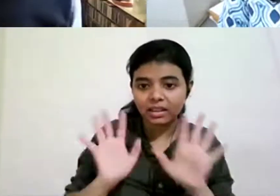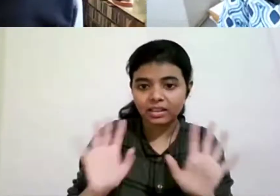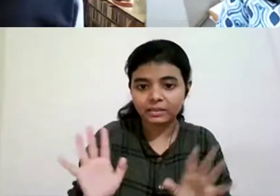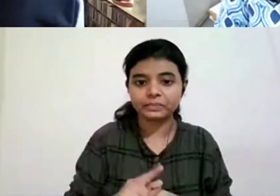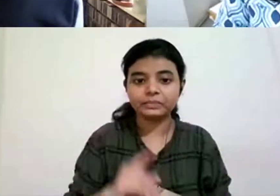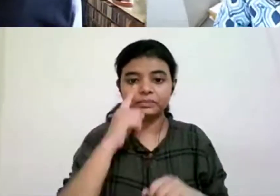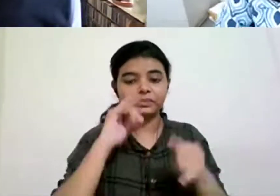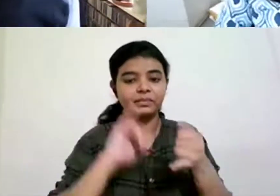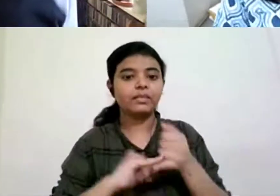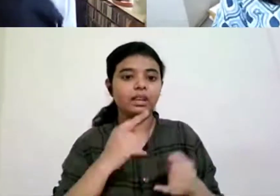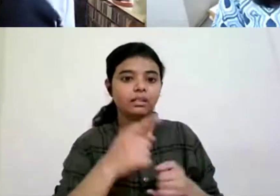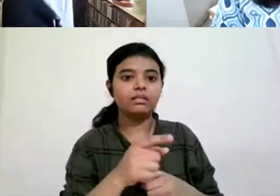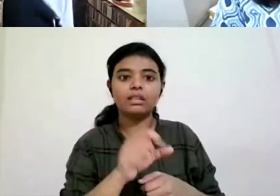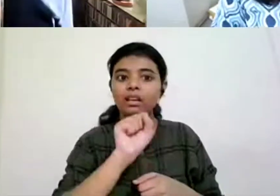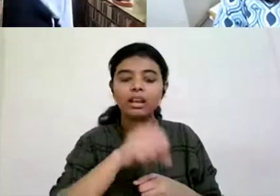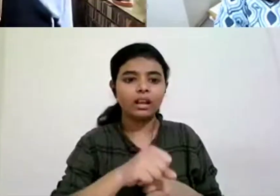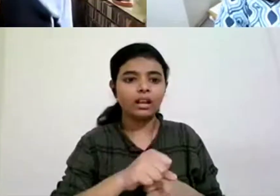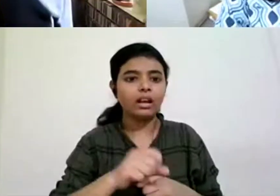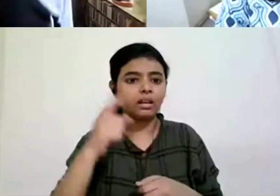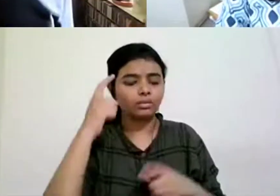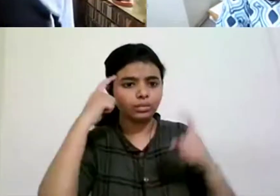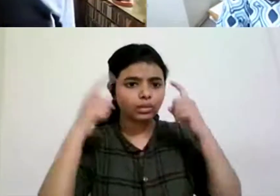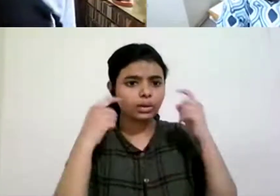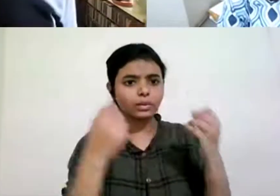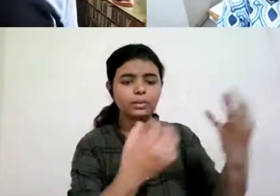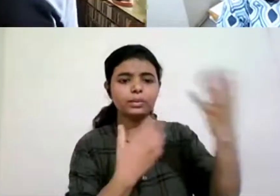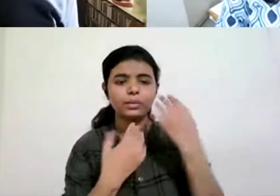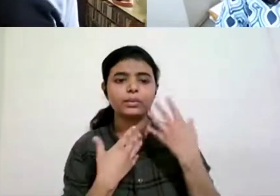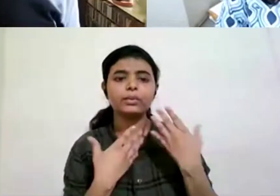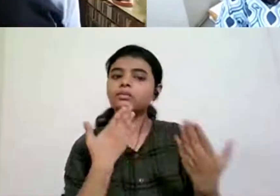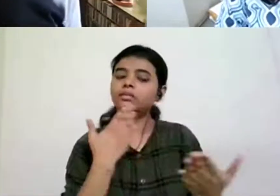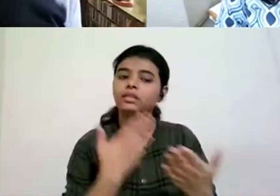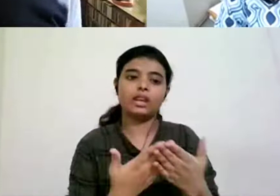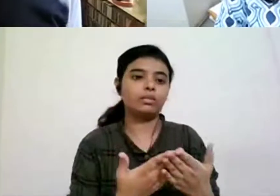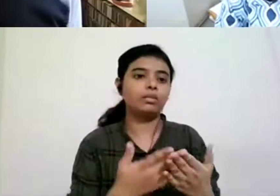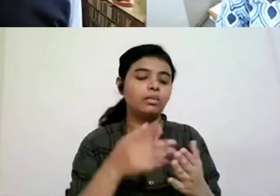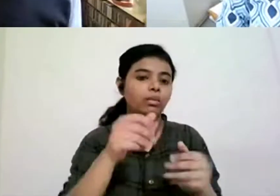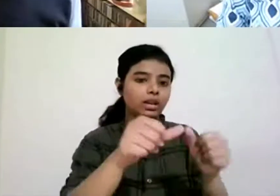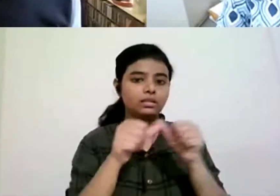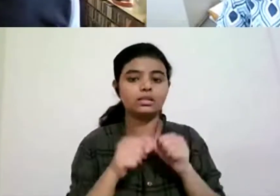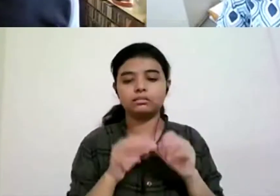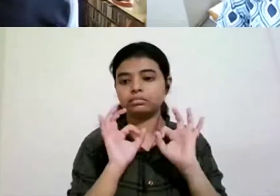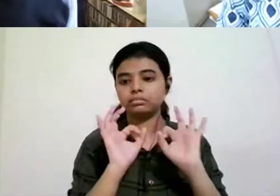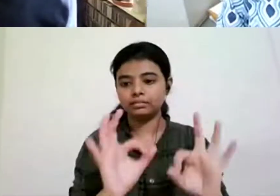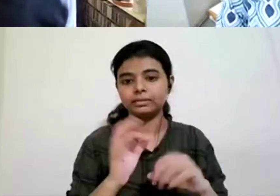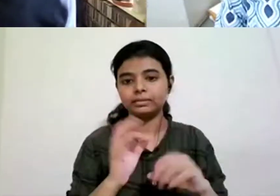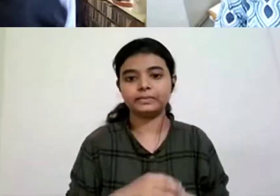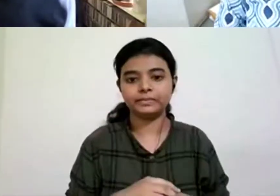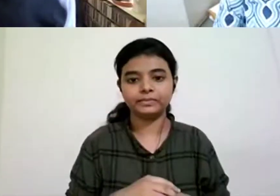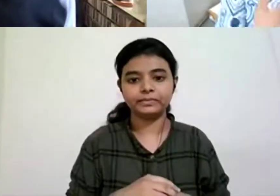much food for thought there. Thank you so much for that very insightful answer. Um,